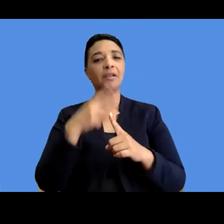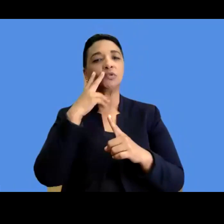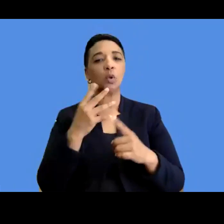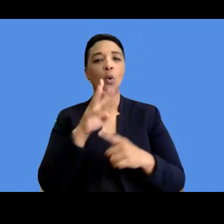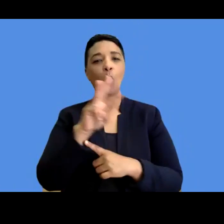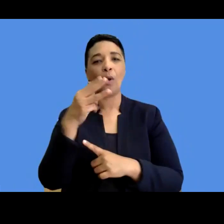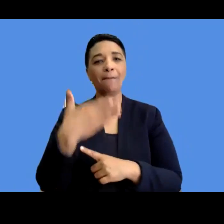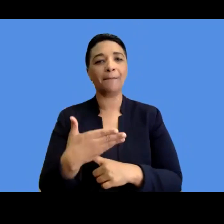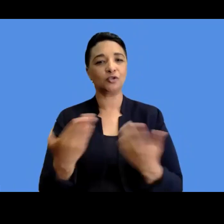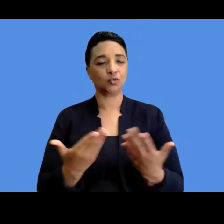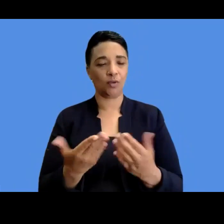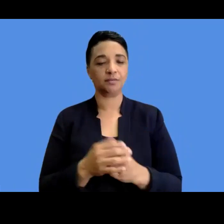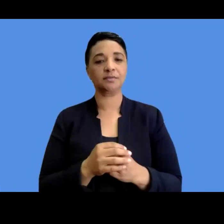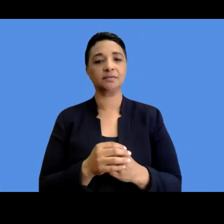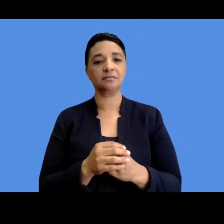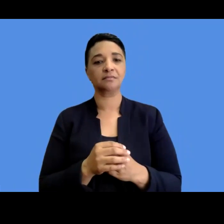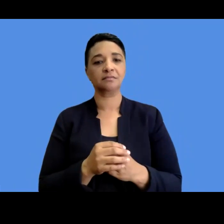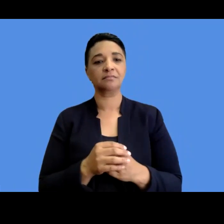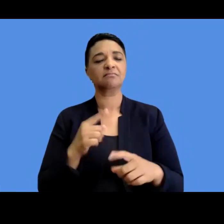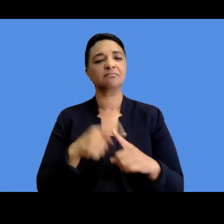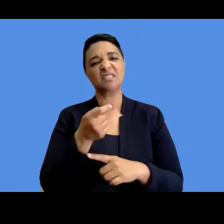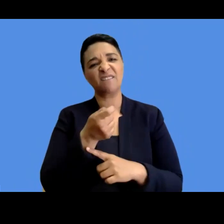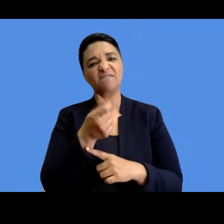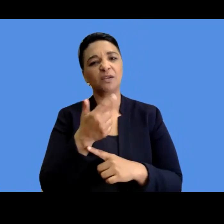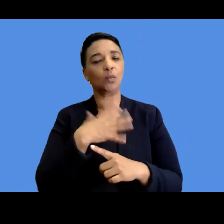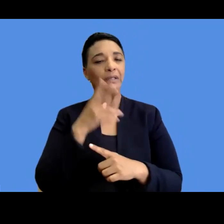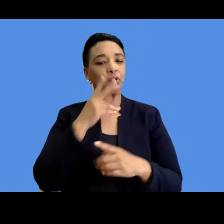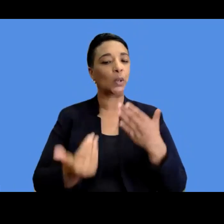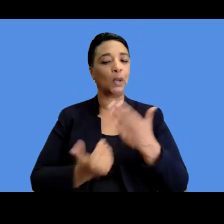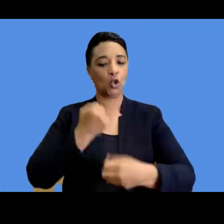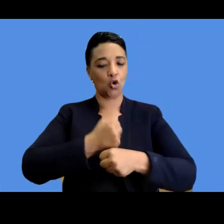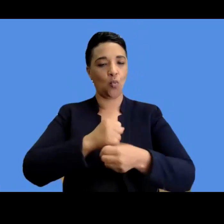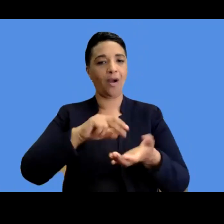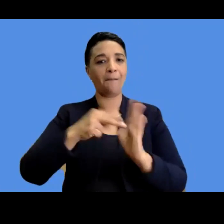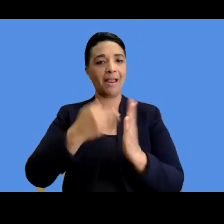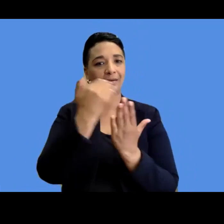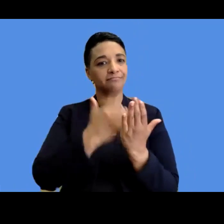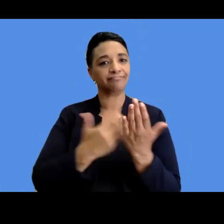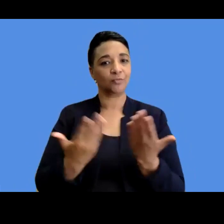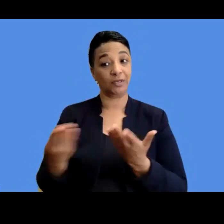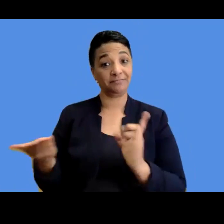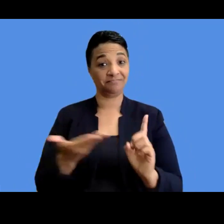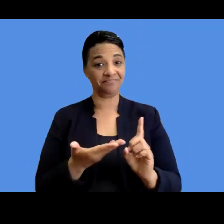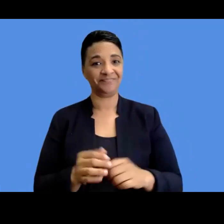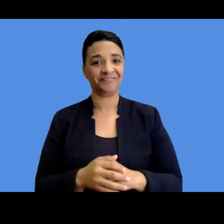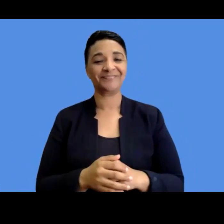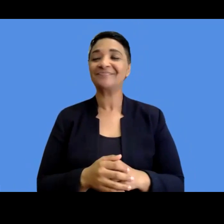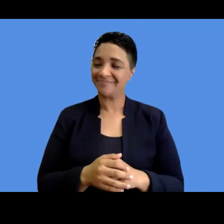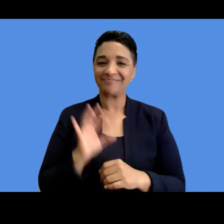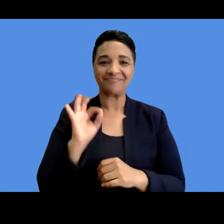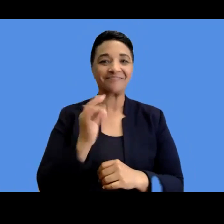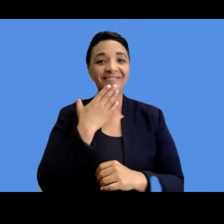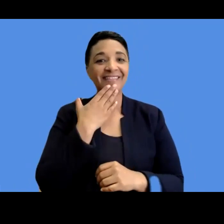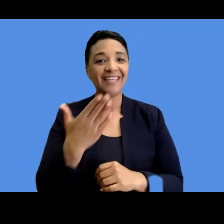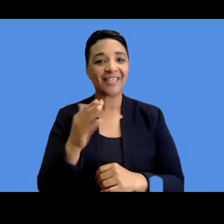and maybe a few words about the new work plan casting. The floor is yours. Great. Thank you very much, Alradi.